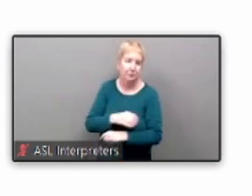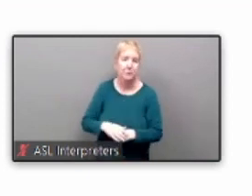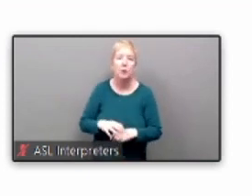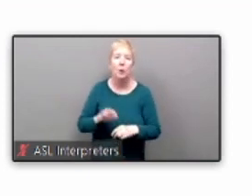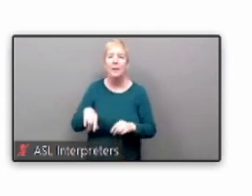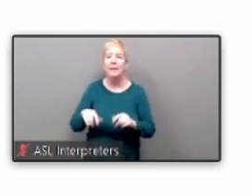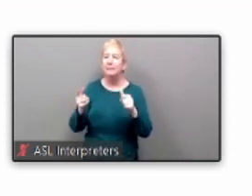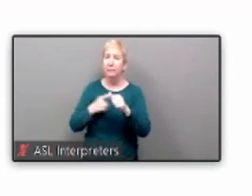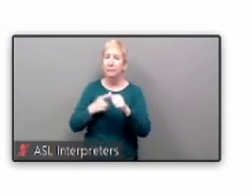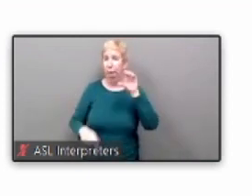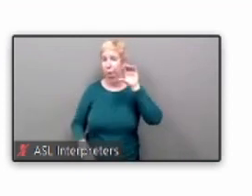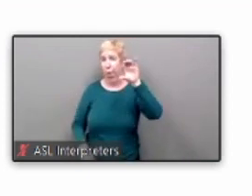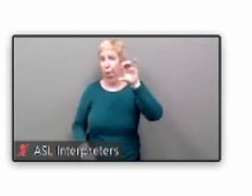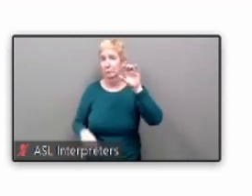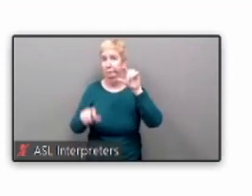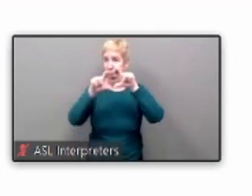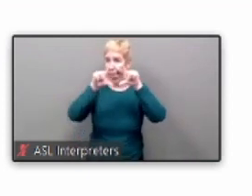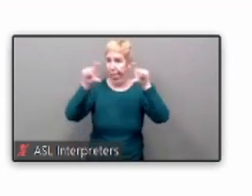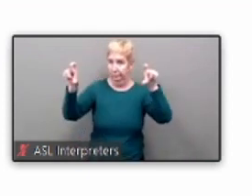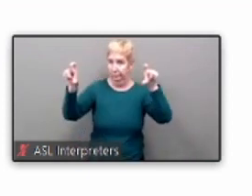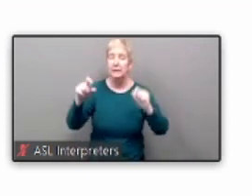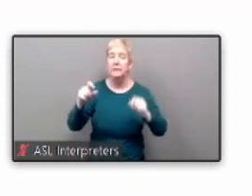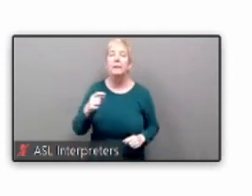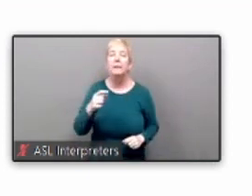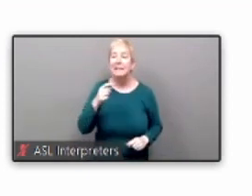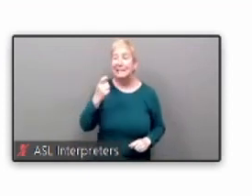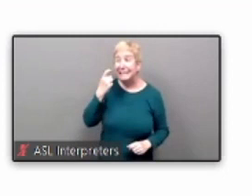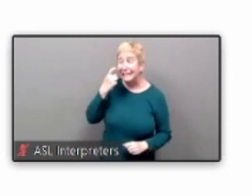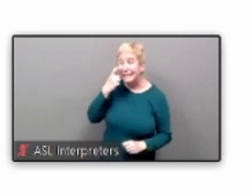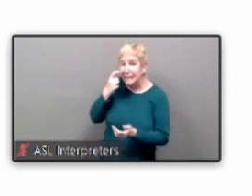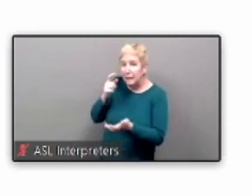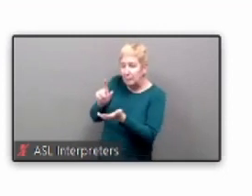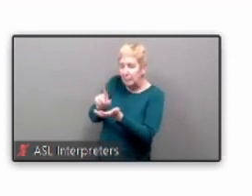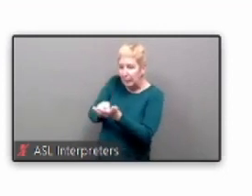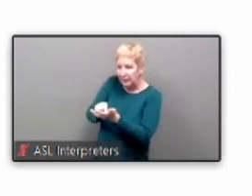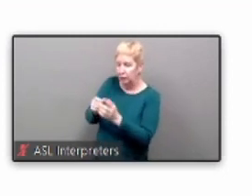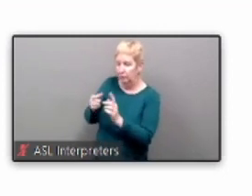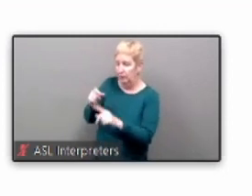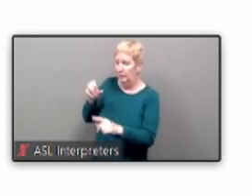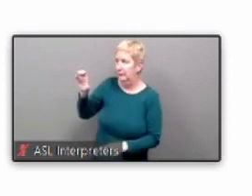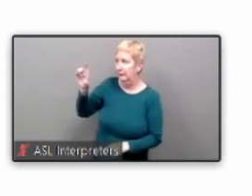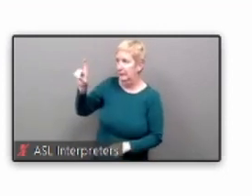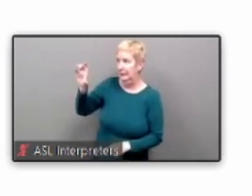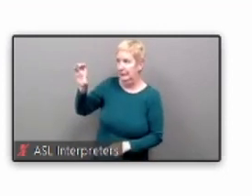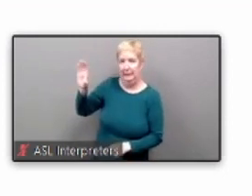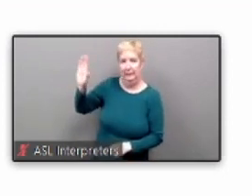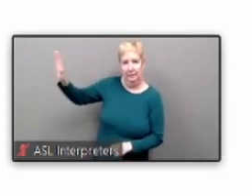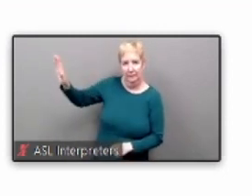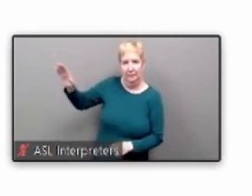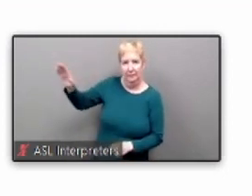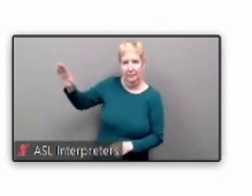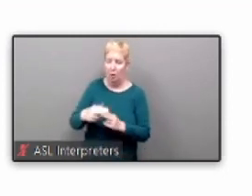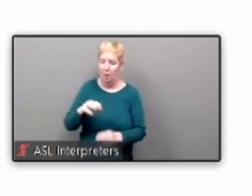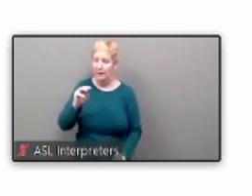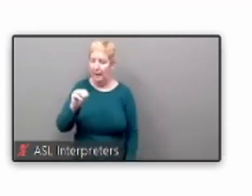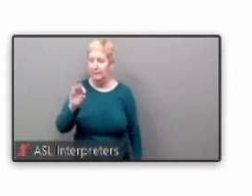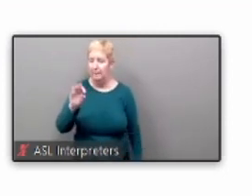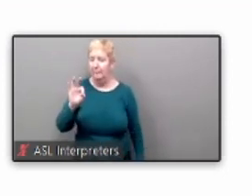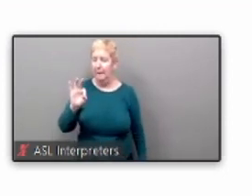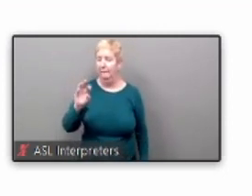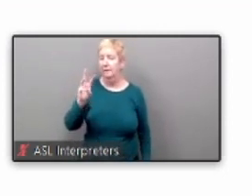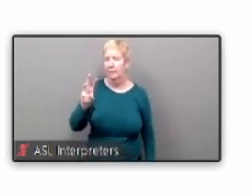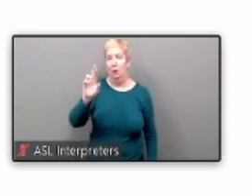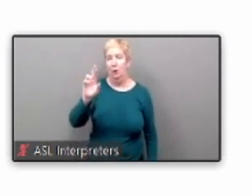bullet highlights a recent publication by the CDC called an MMWR